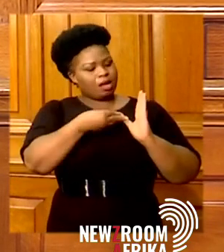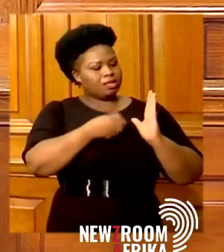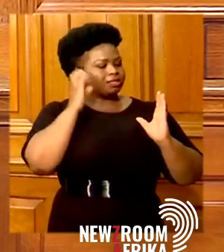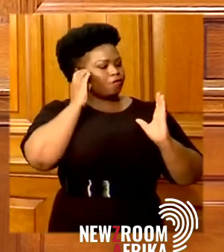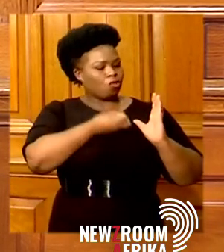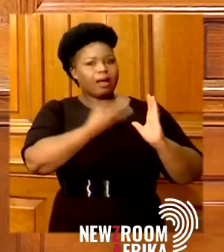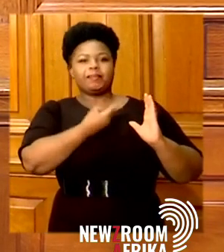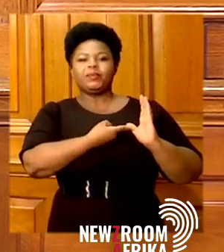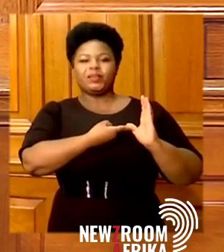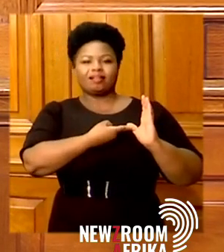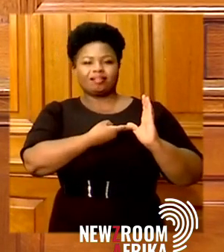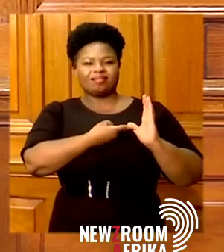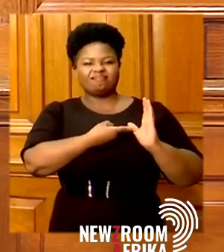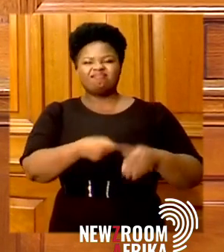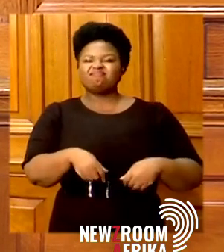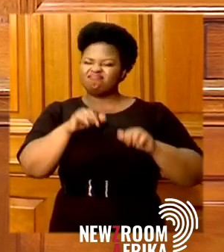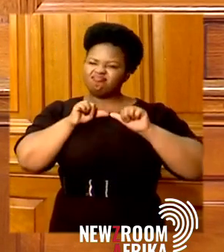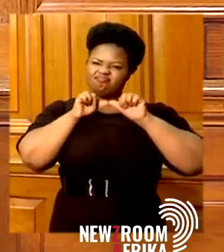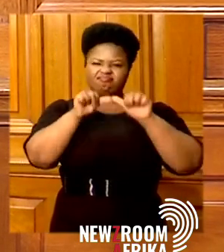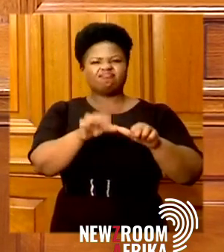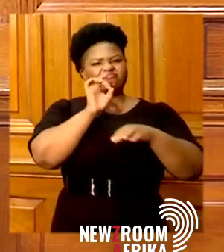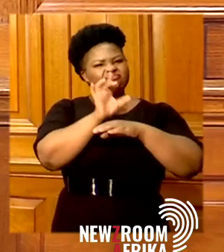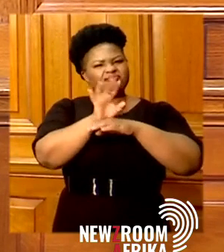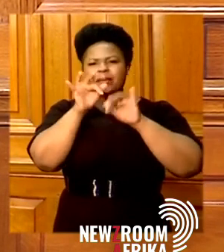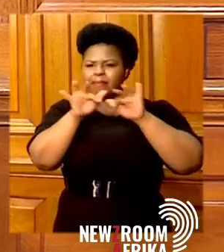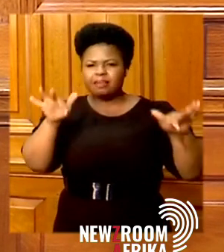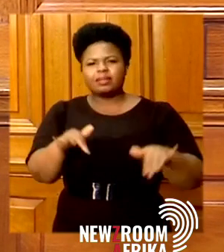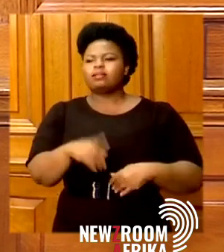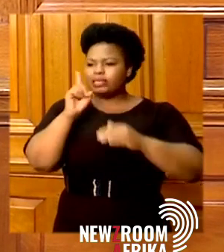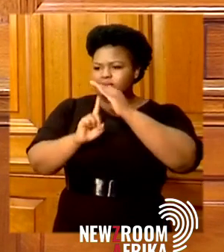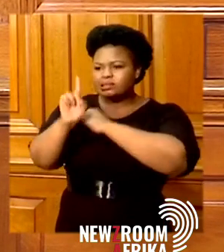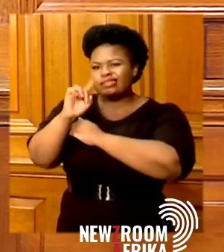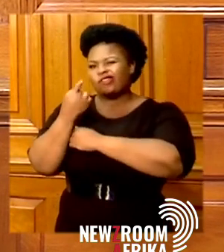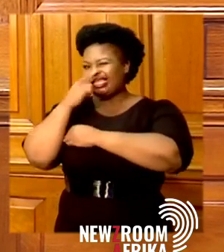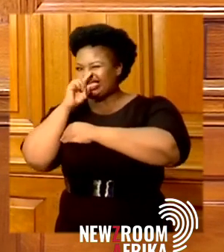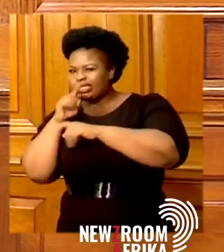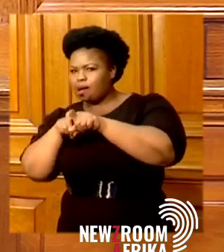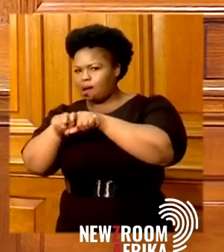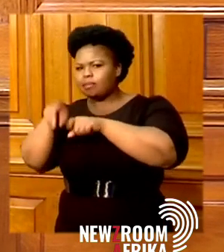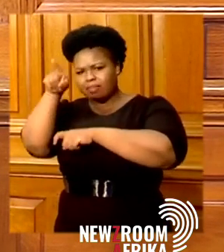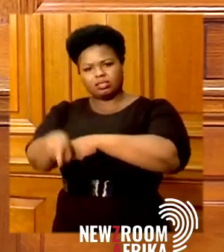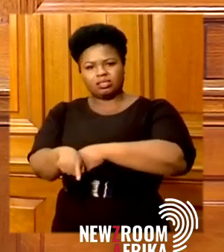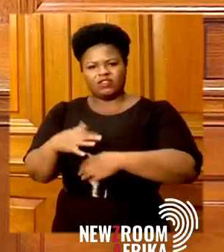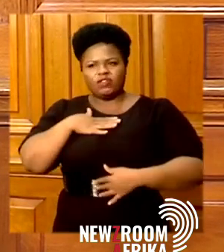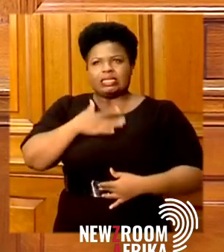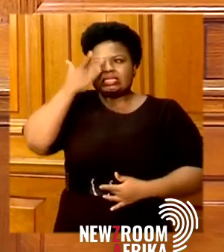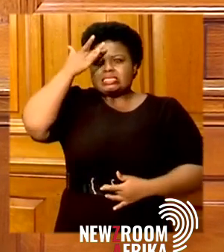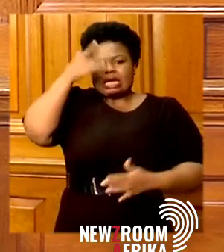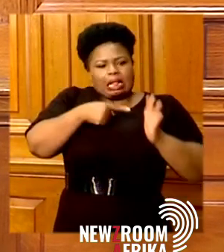continue advising people to go for a test if you have any symptoms of